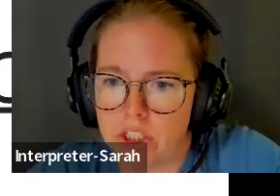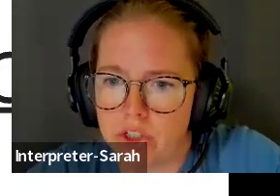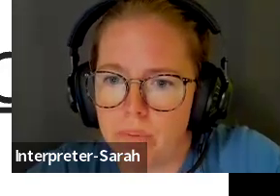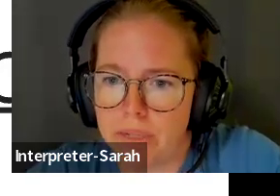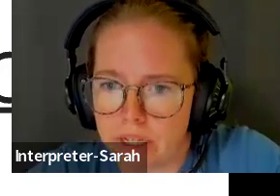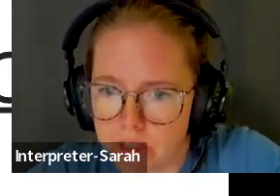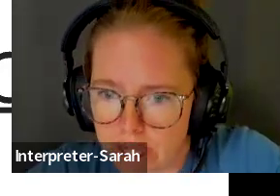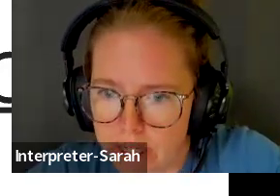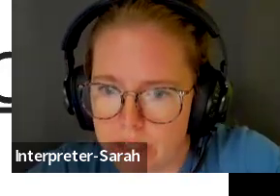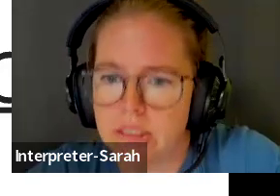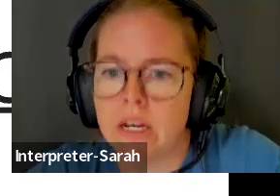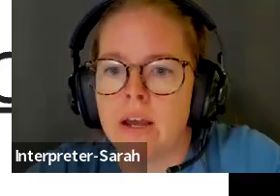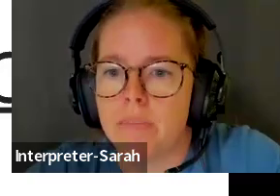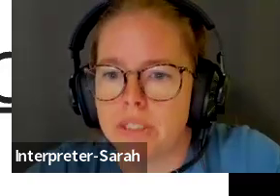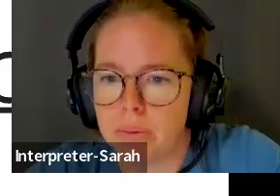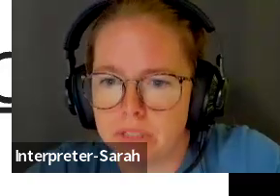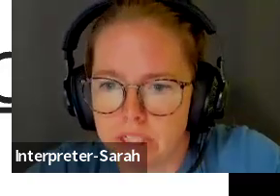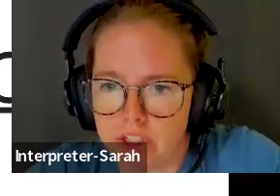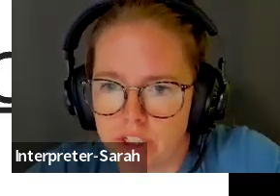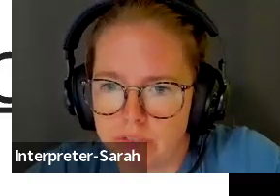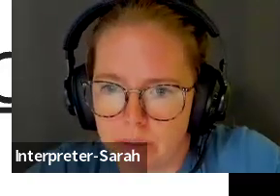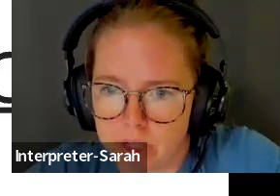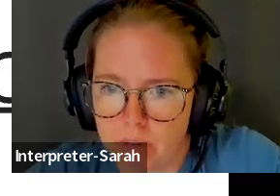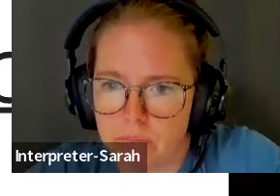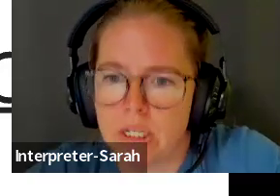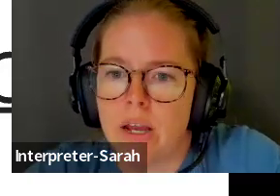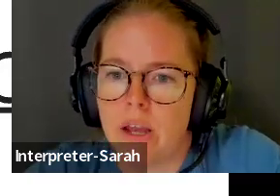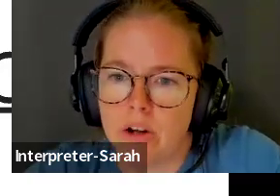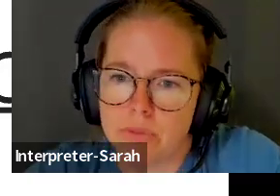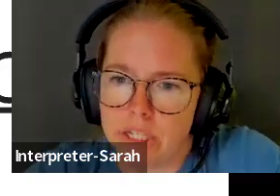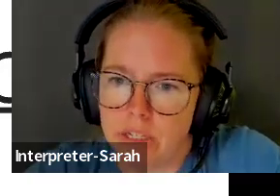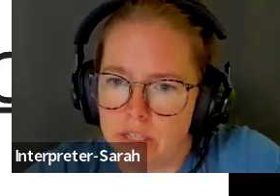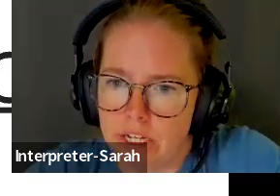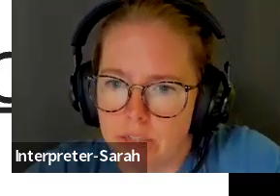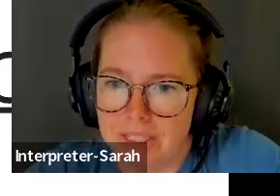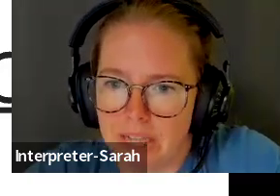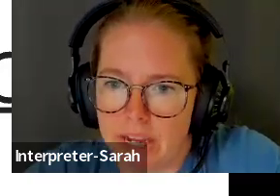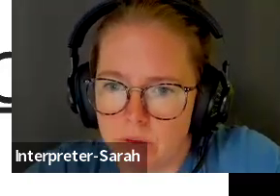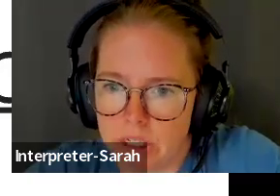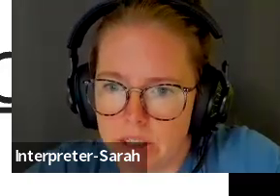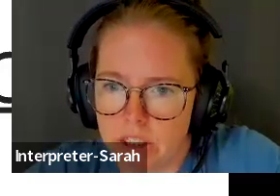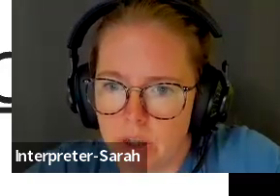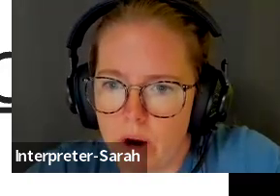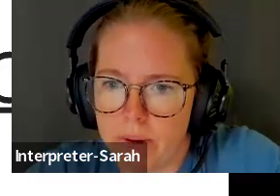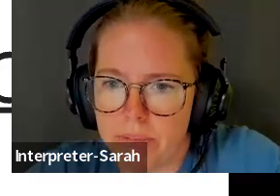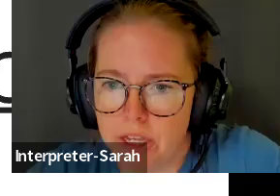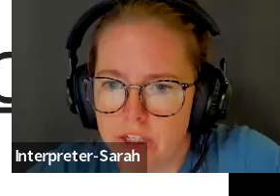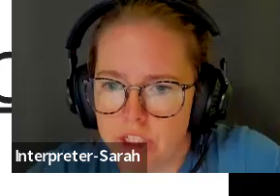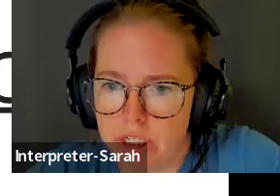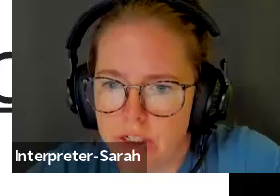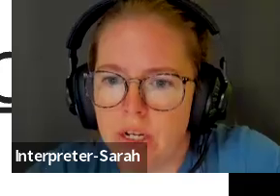can cause to misunderstandings, misrepresentation of symptoms, and ultimately leading to misdiagnoses. And so